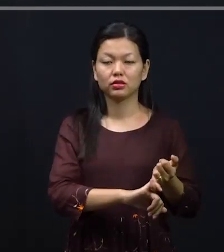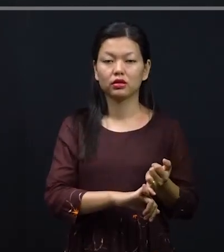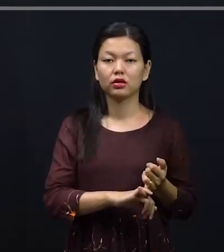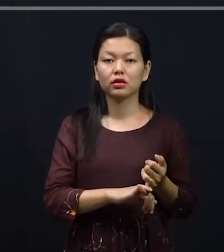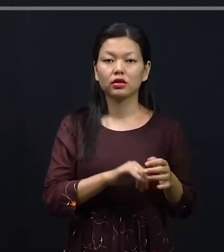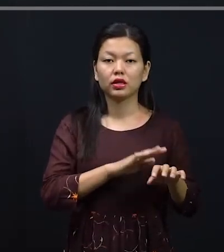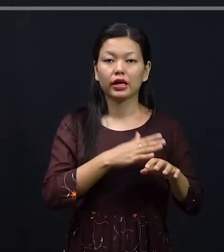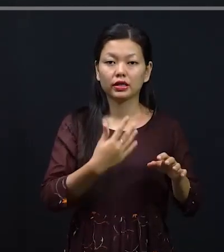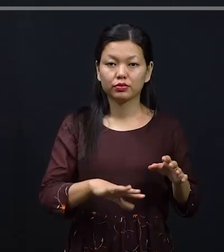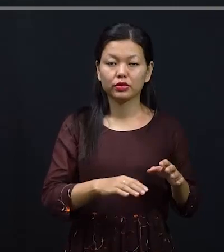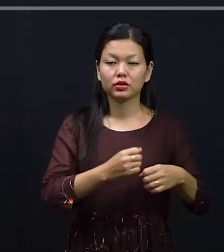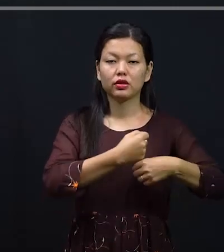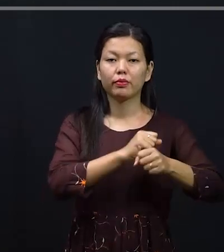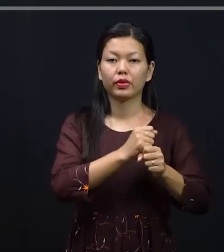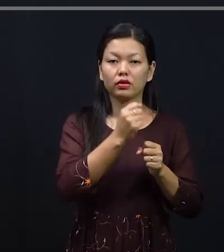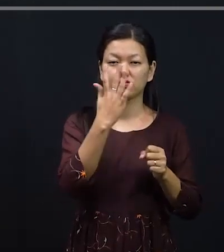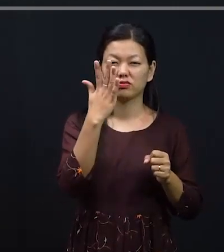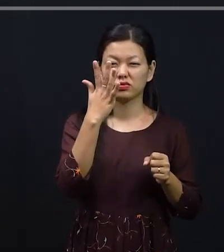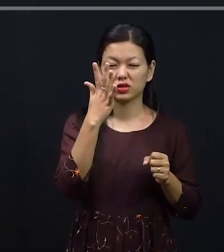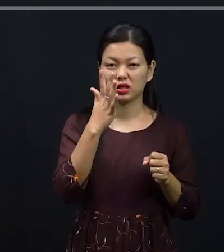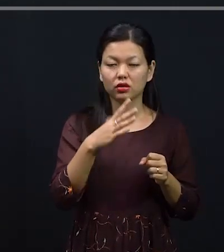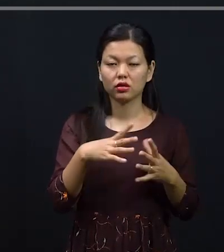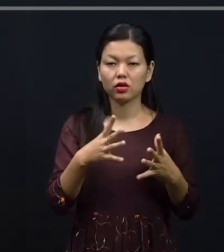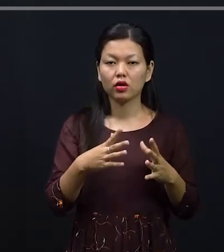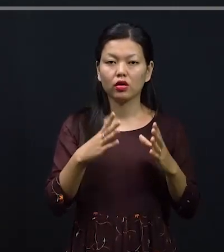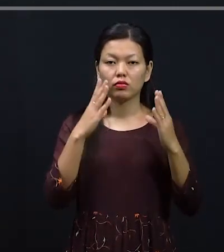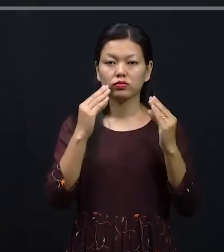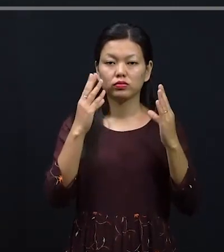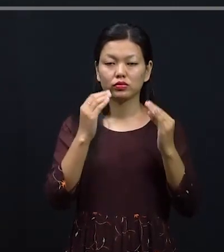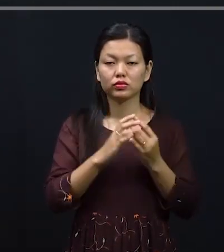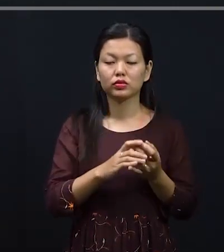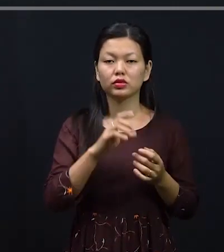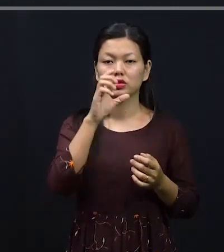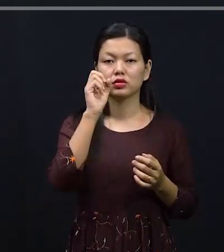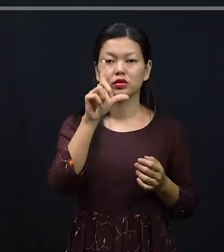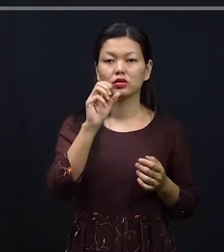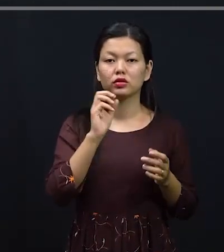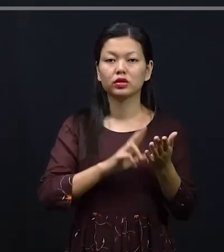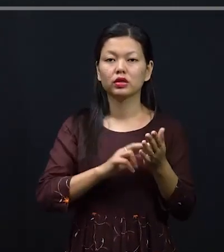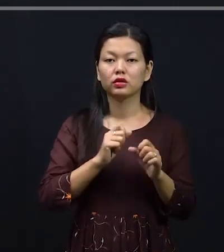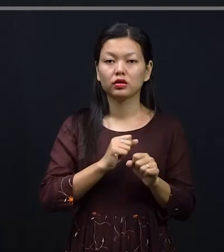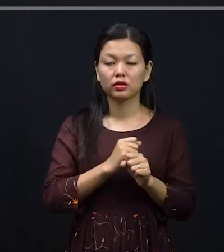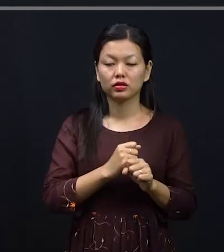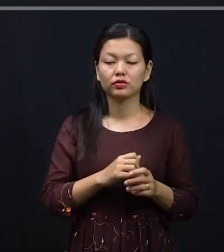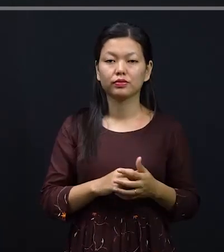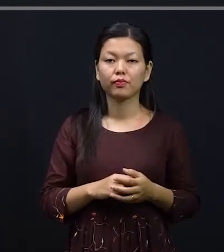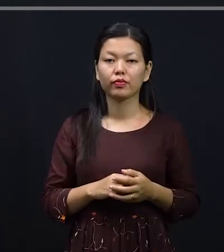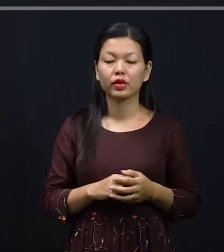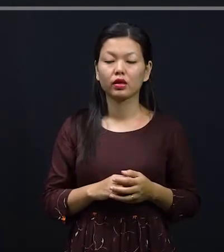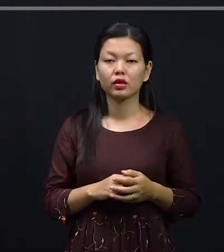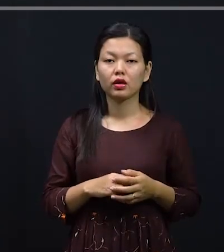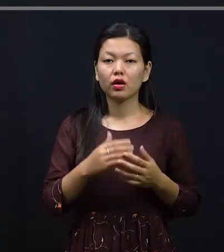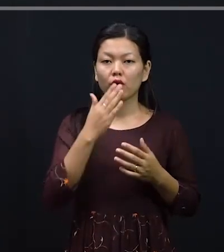produces shining smooth colonies. Why does it produce smooth, shiny colonies? Is that it